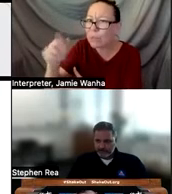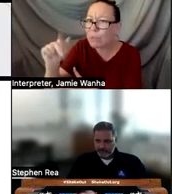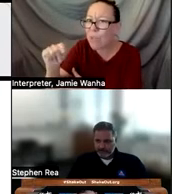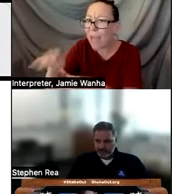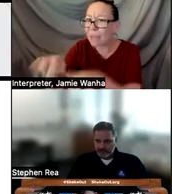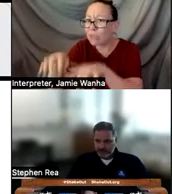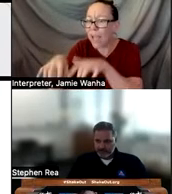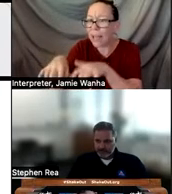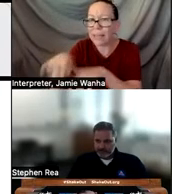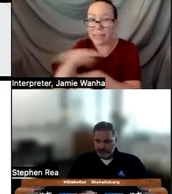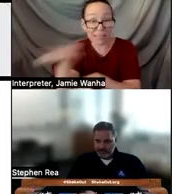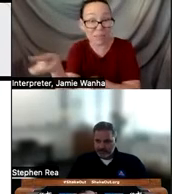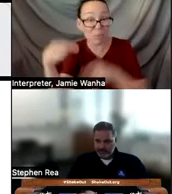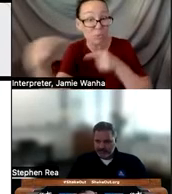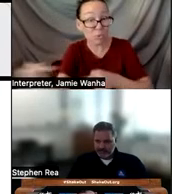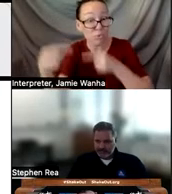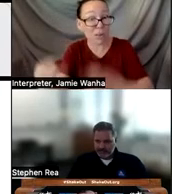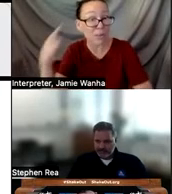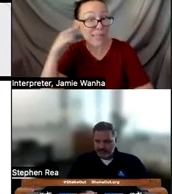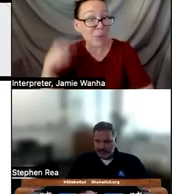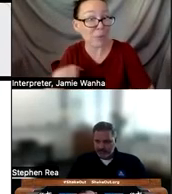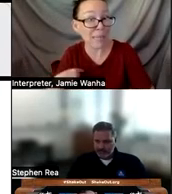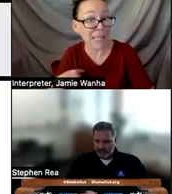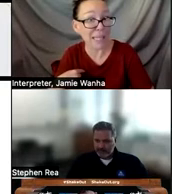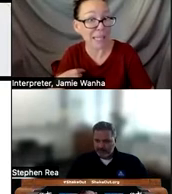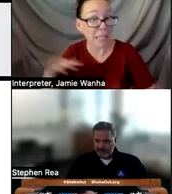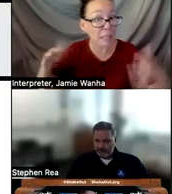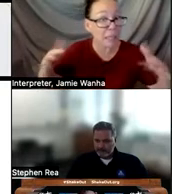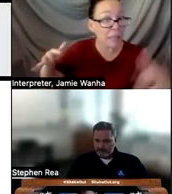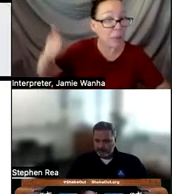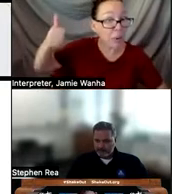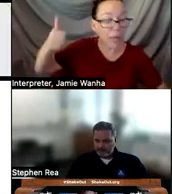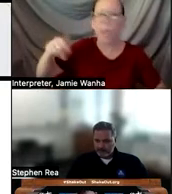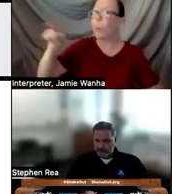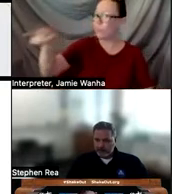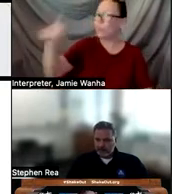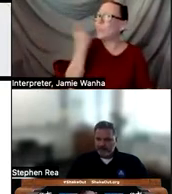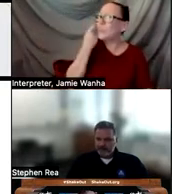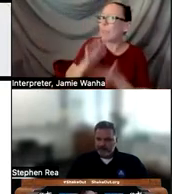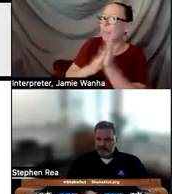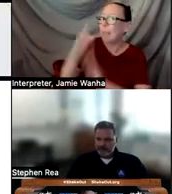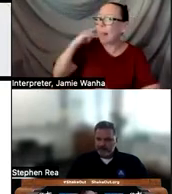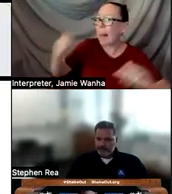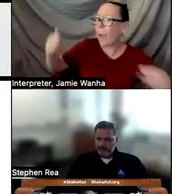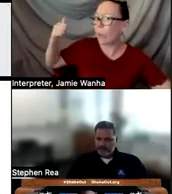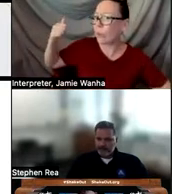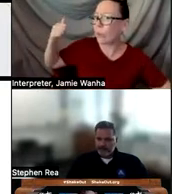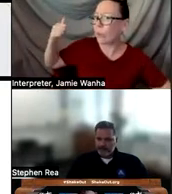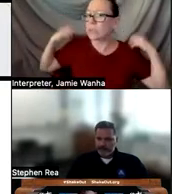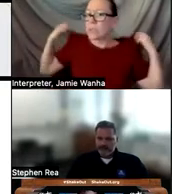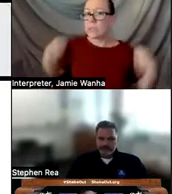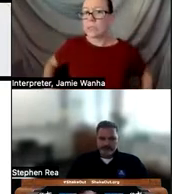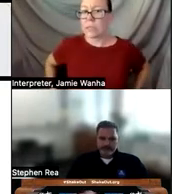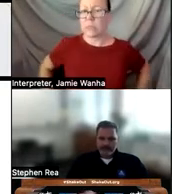Is anybody want to comment on that? We are okay. You did just get louder a little okay moment before, so you're